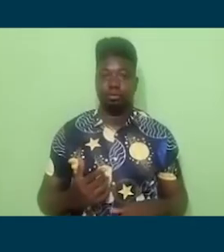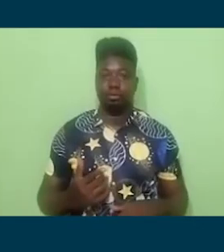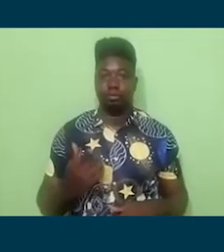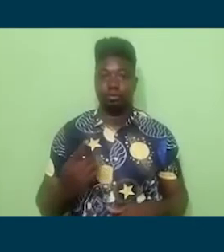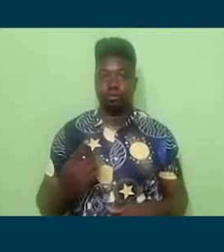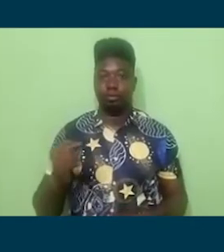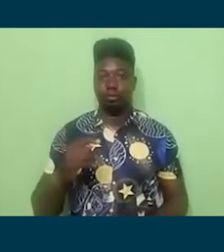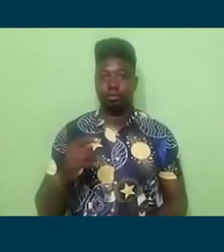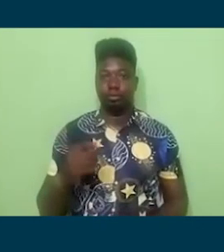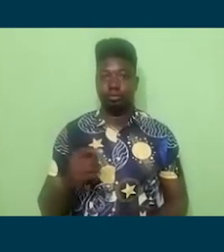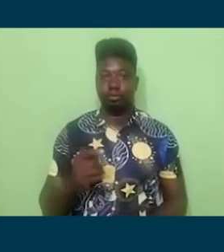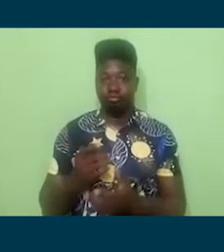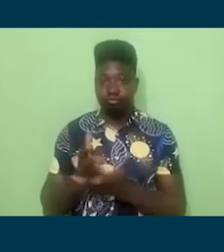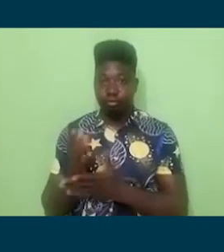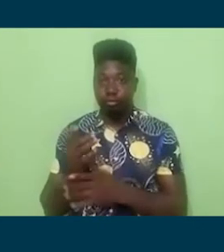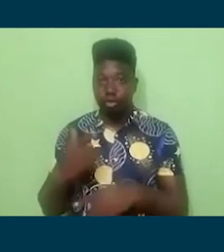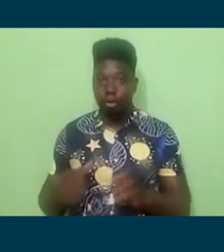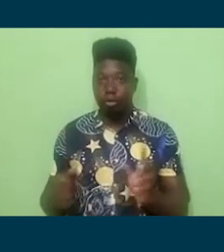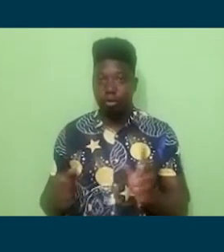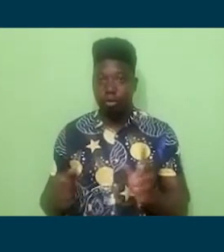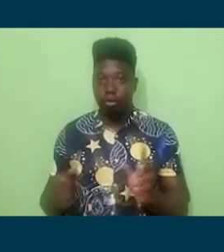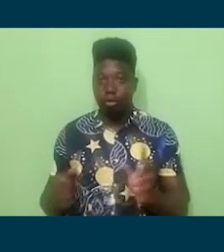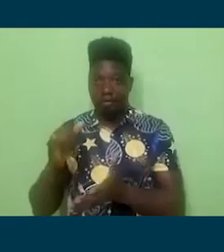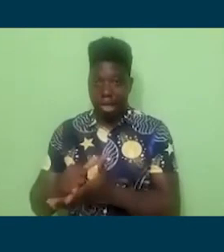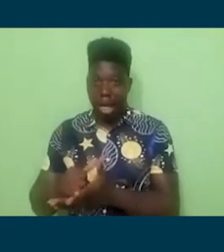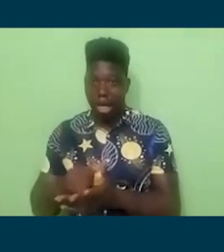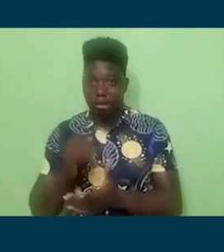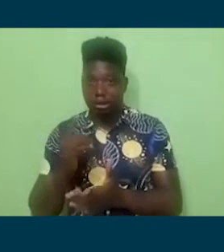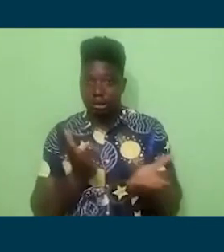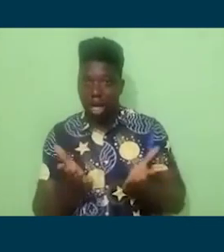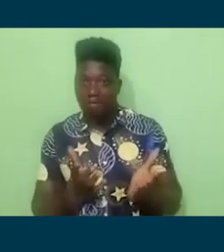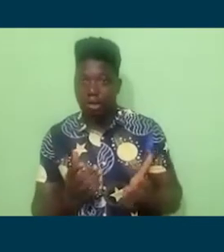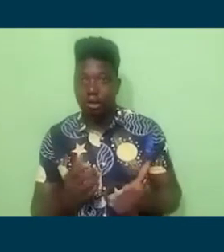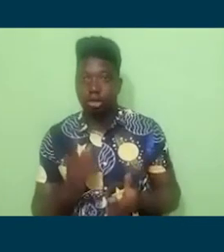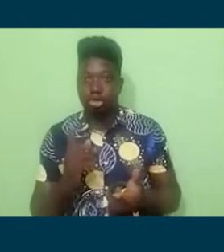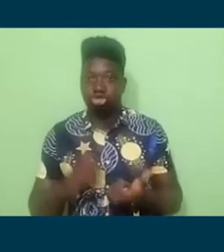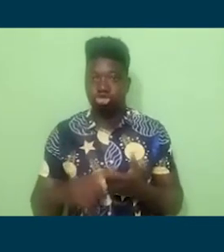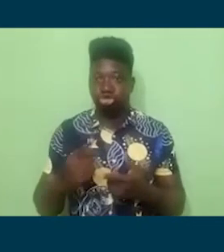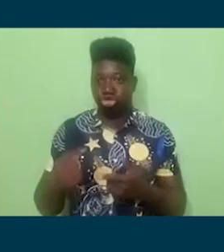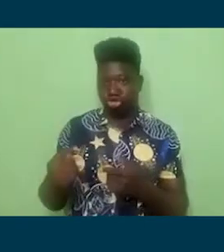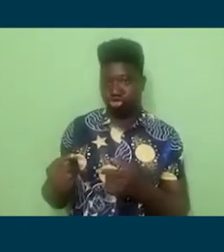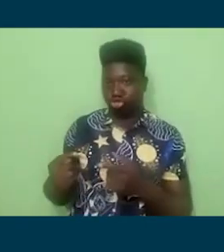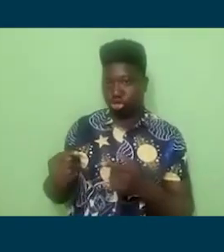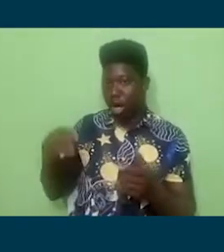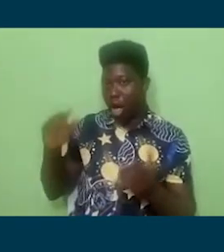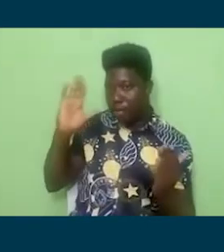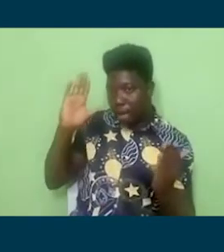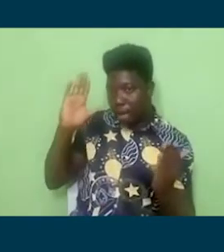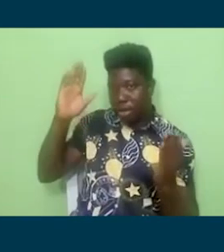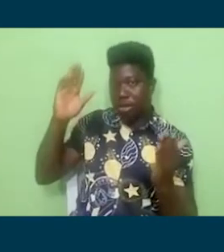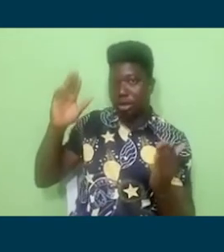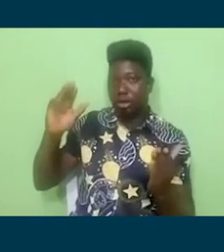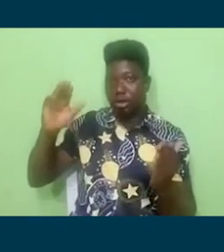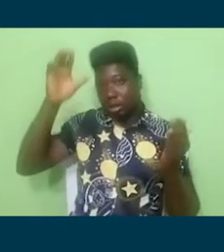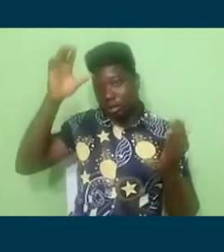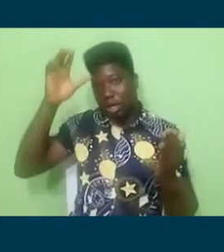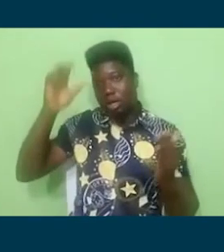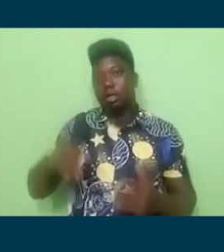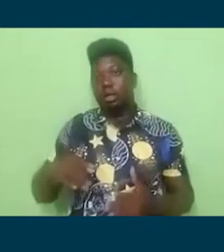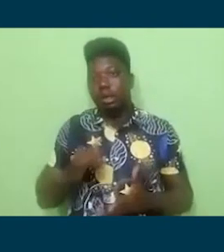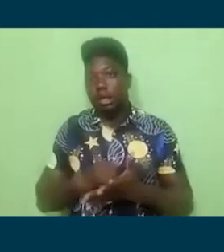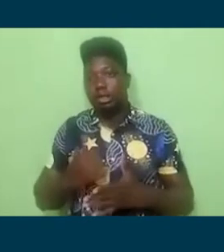of that is in service to the expectation that we have in creating this time and